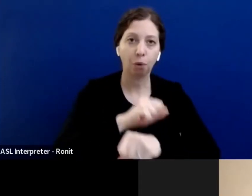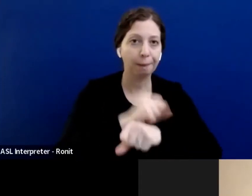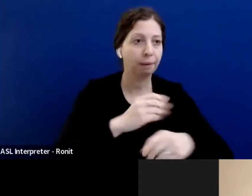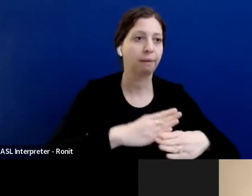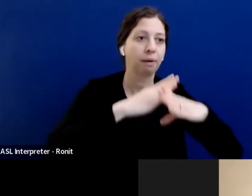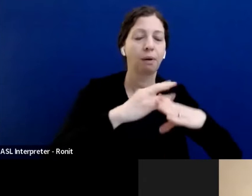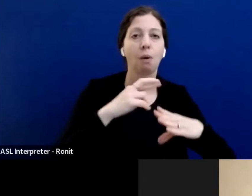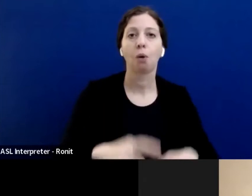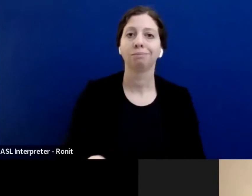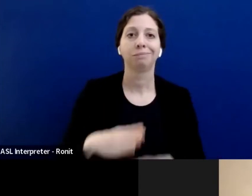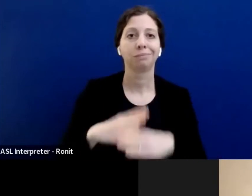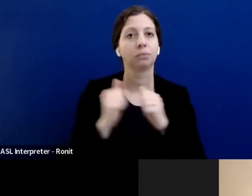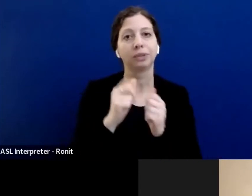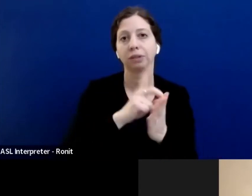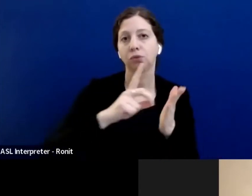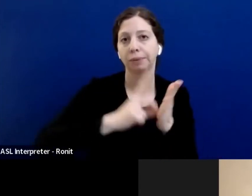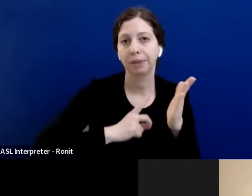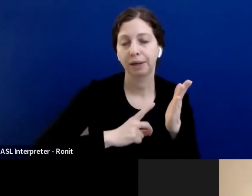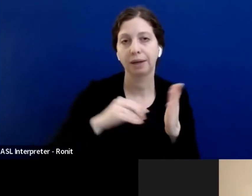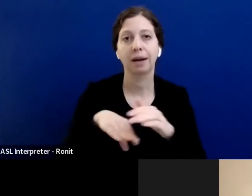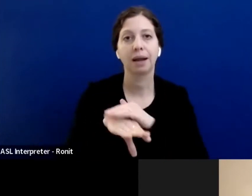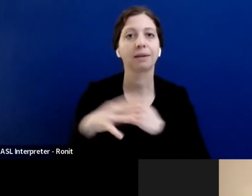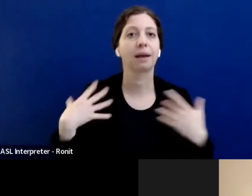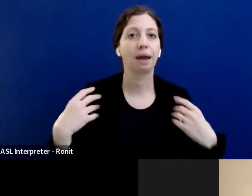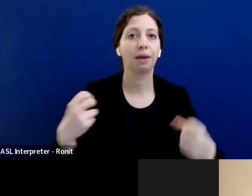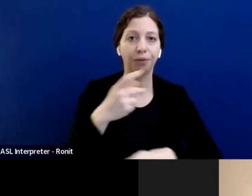even experience discrimination in accessing healthcare.